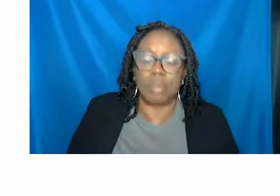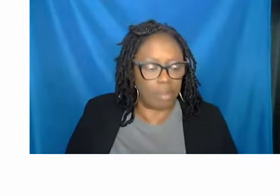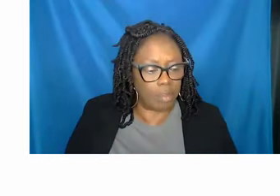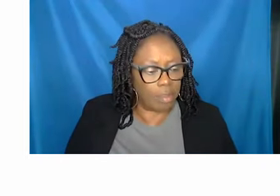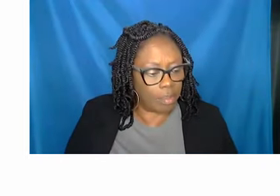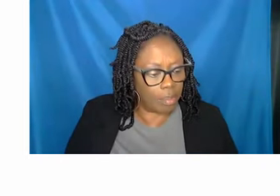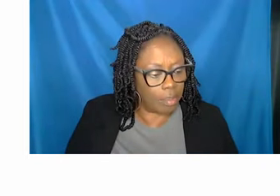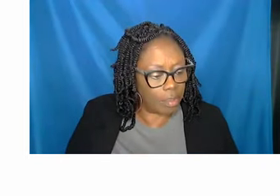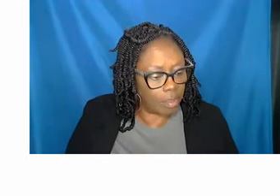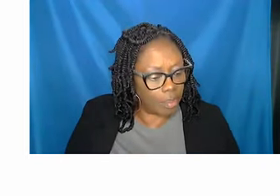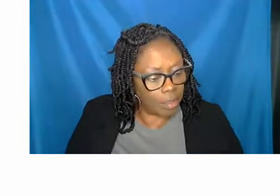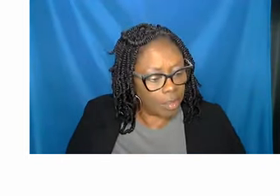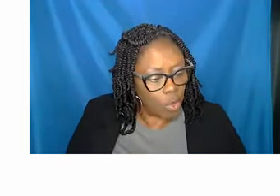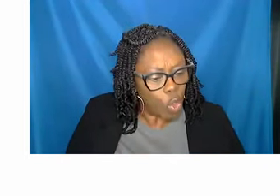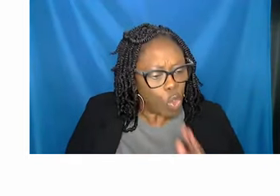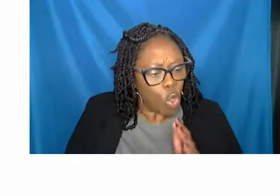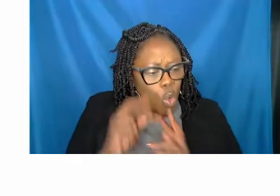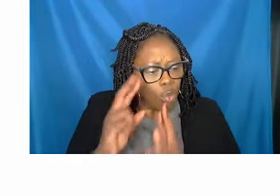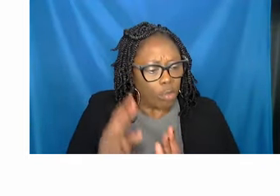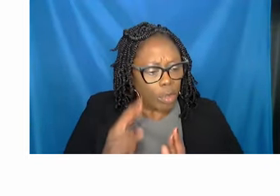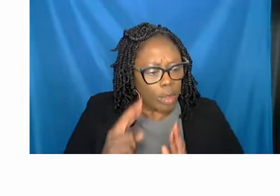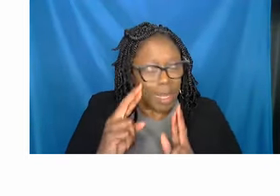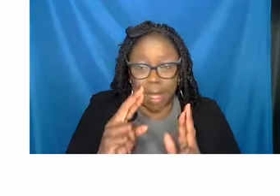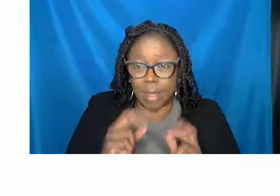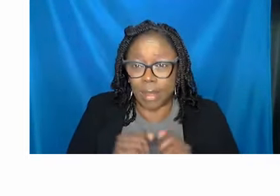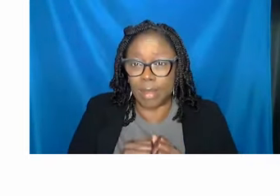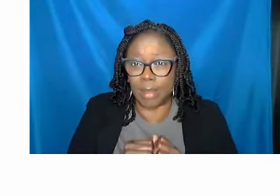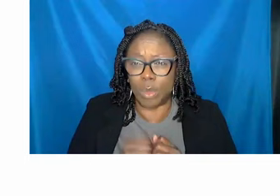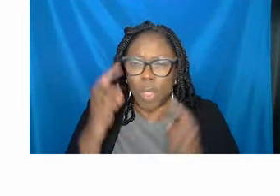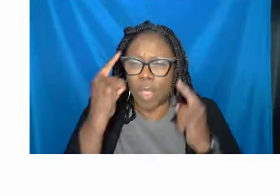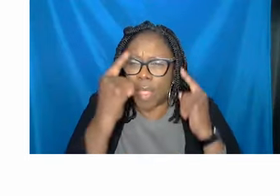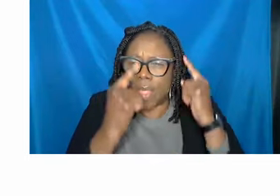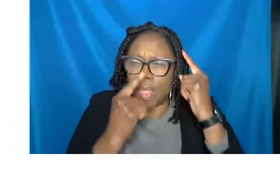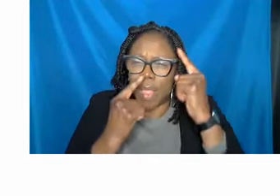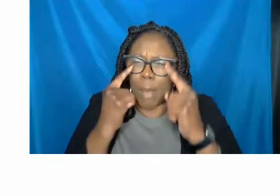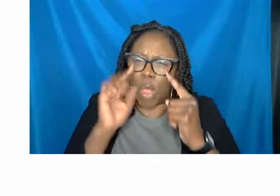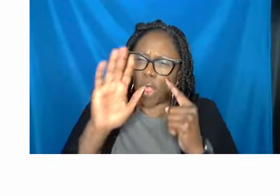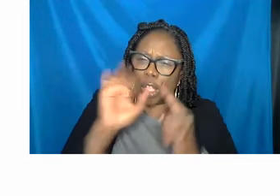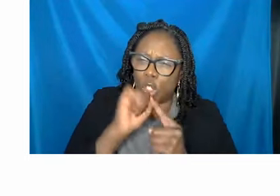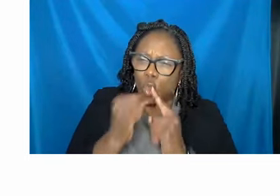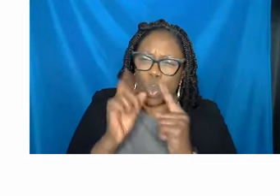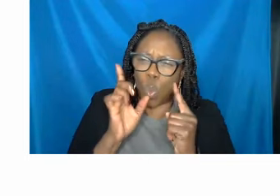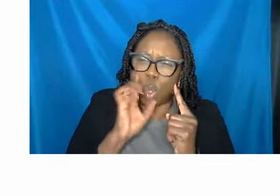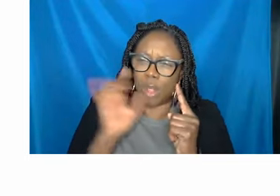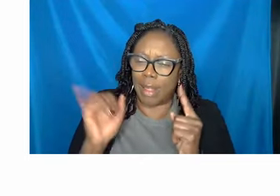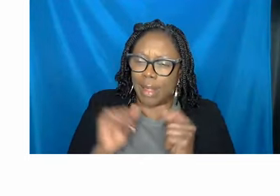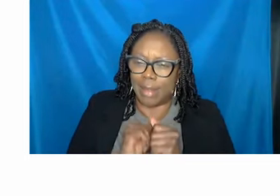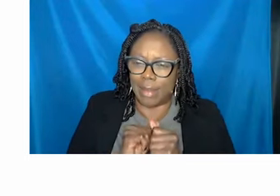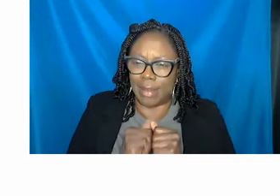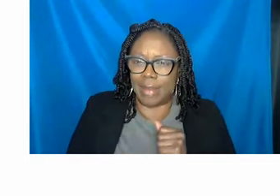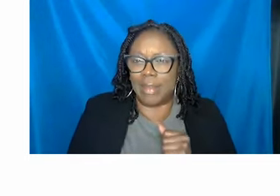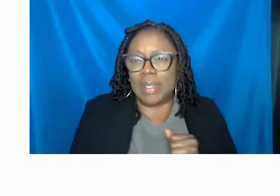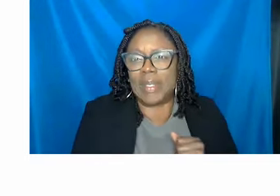Do we demonstrate that respect, right? Do we think about what their space is like? Someone asked me, you have to